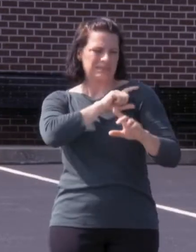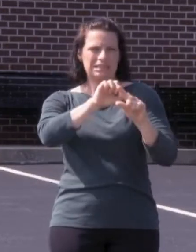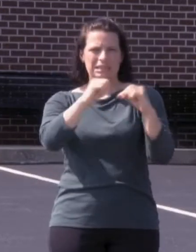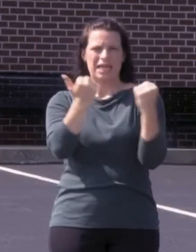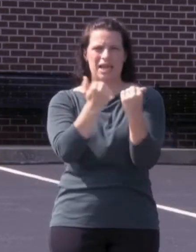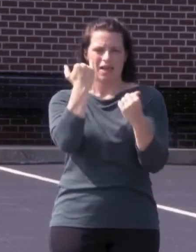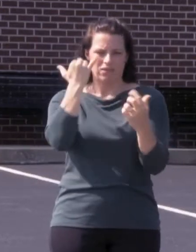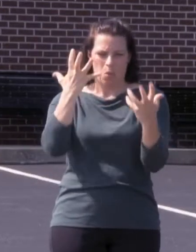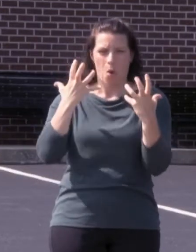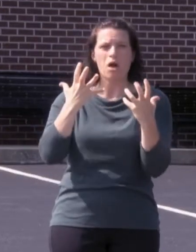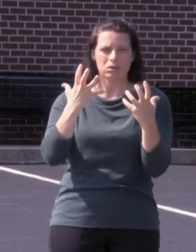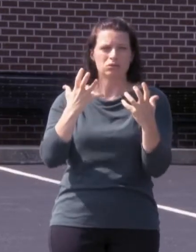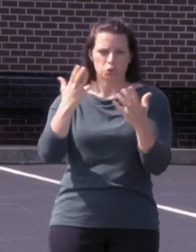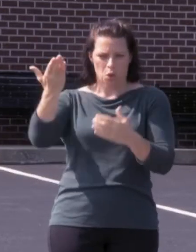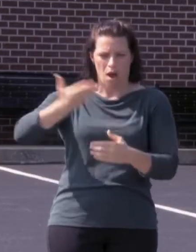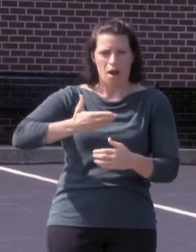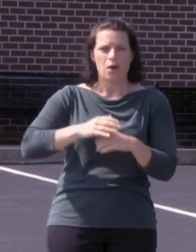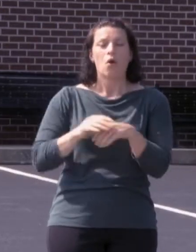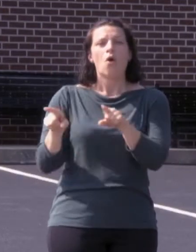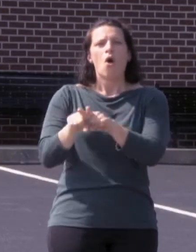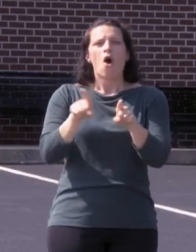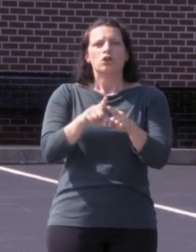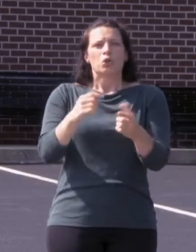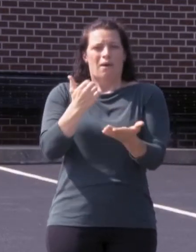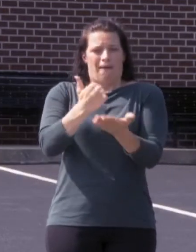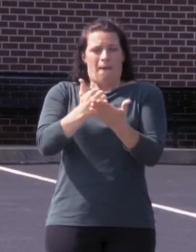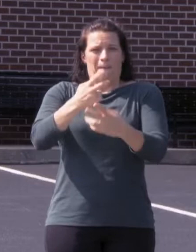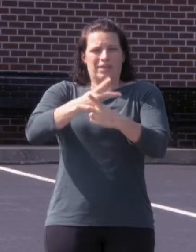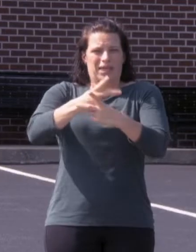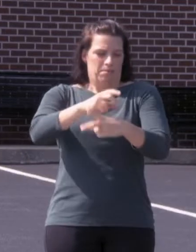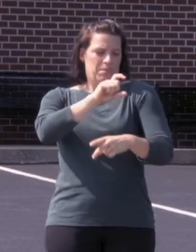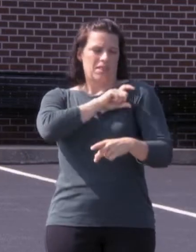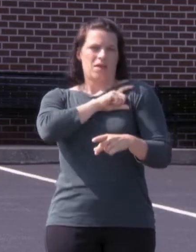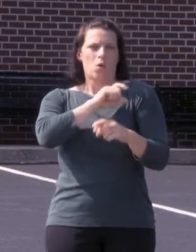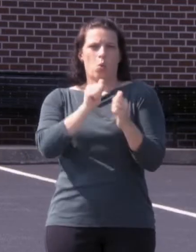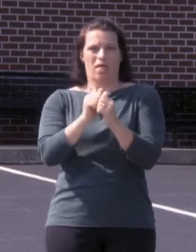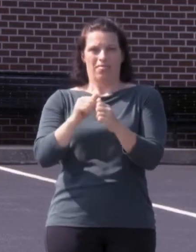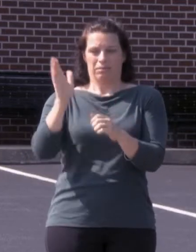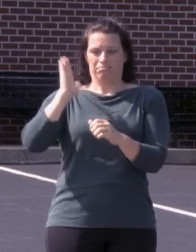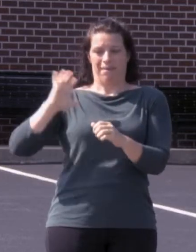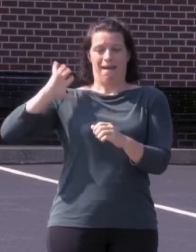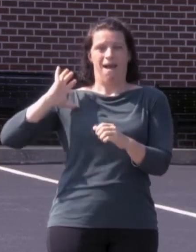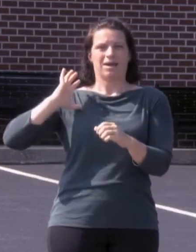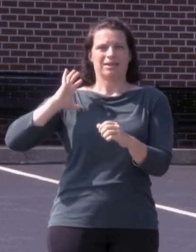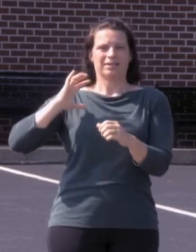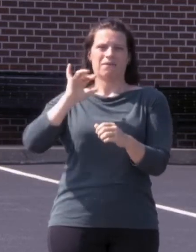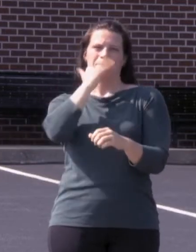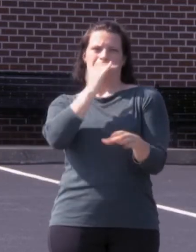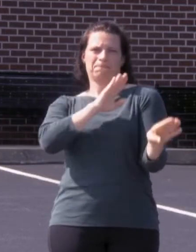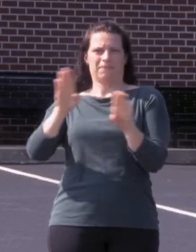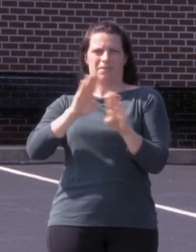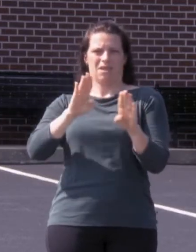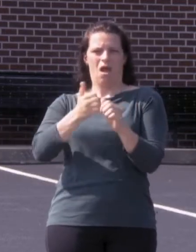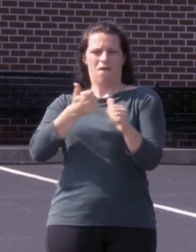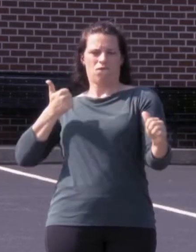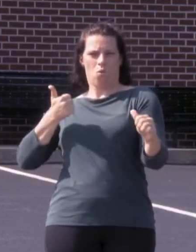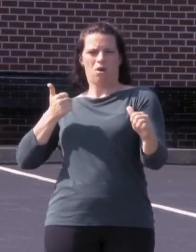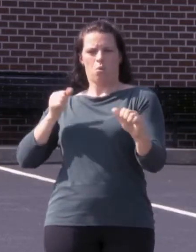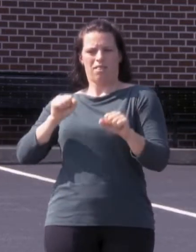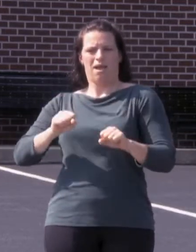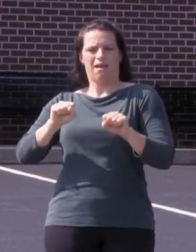looking into those agencies. And it's going to help keep officers with a history of misconduct away from roles where they can cause further